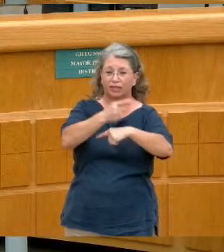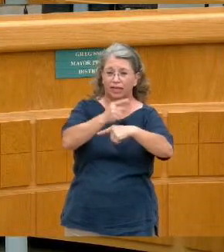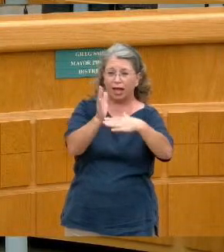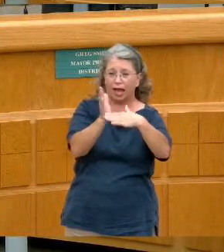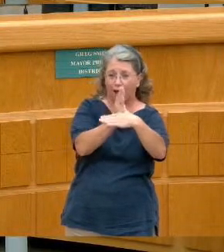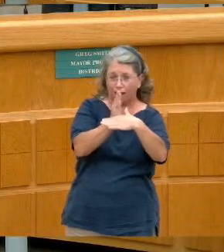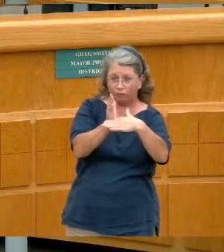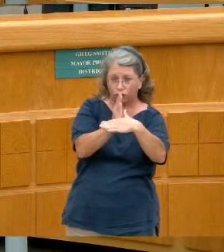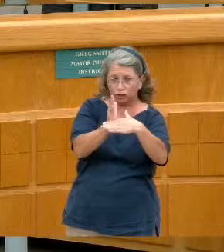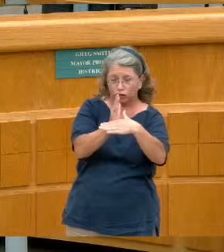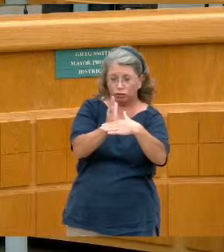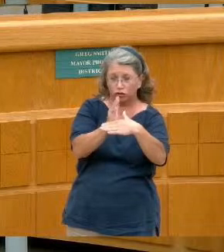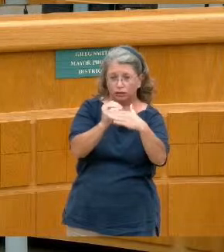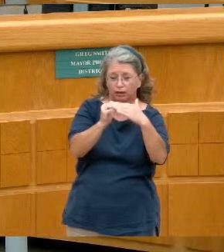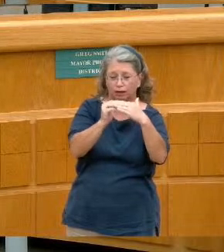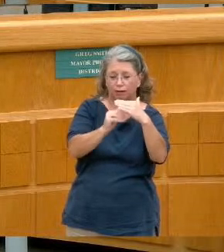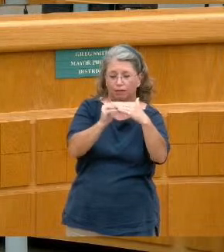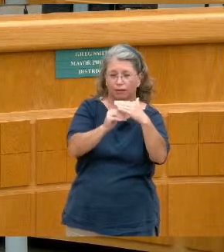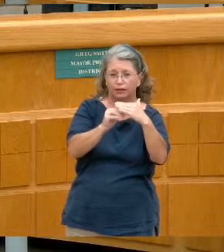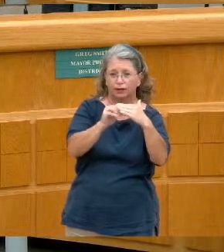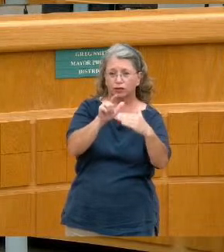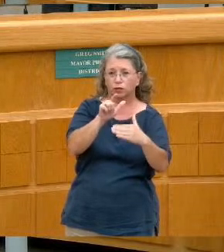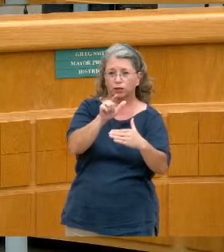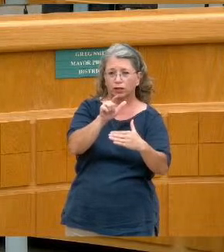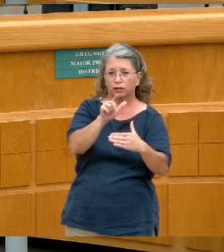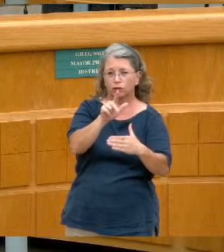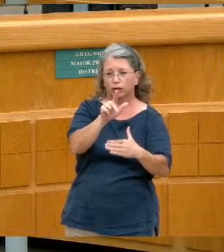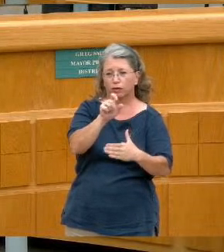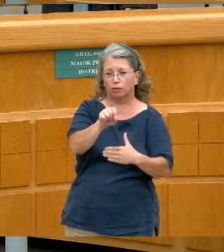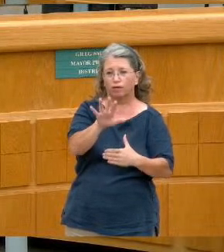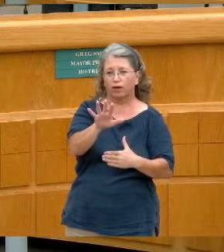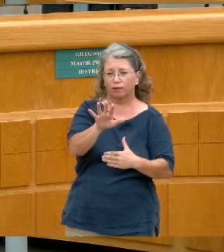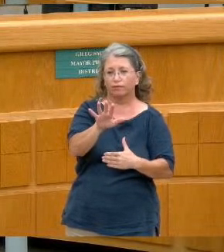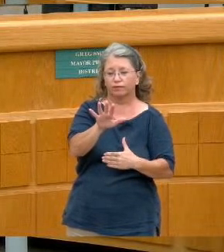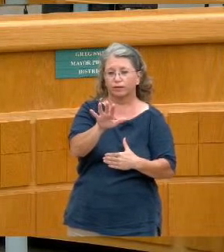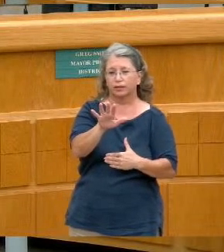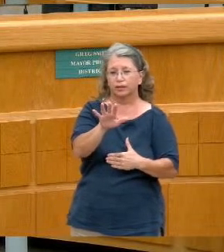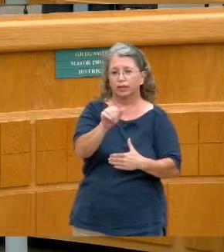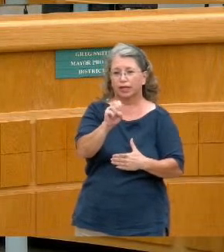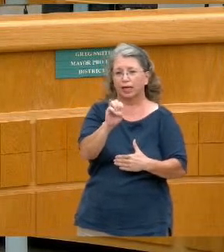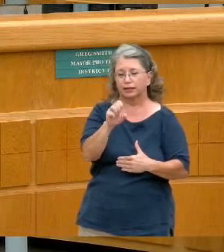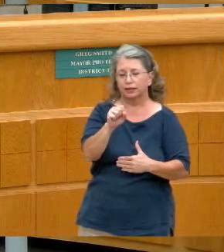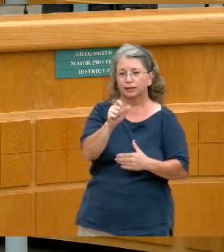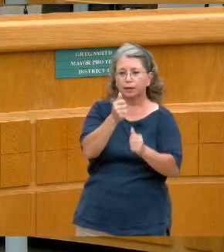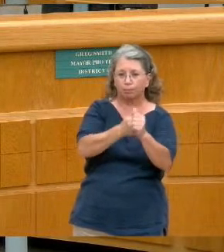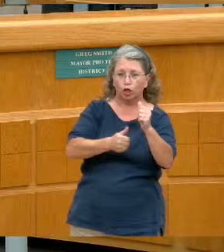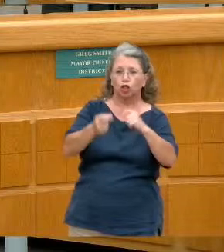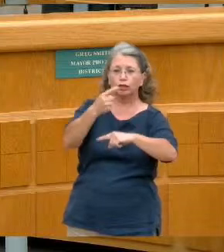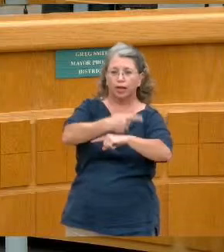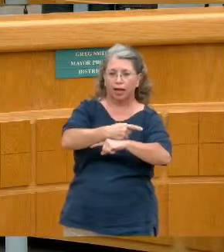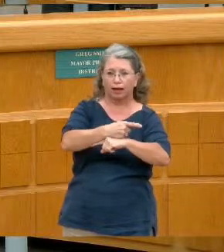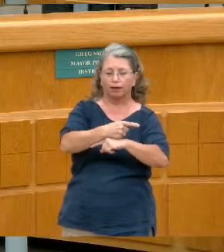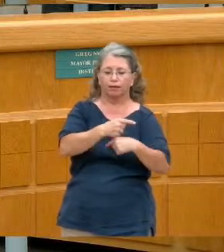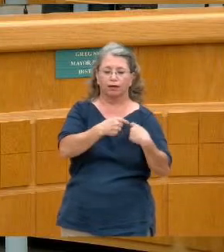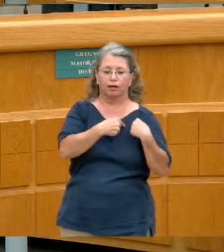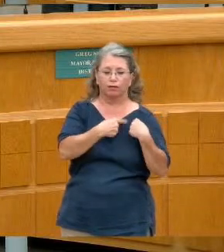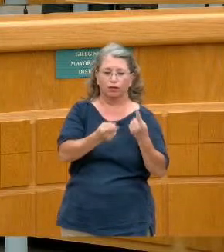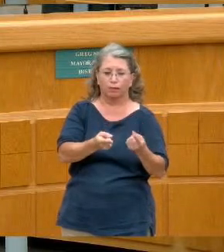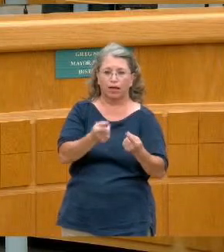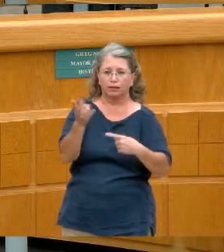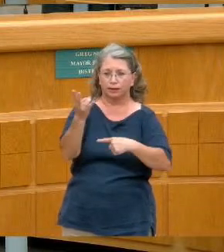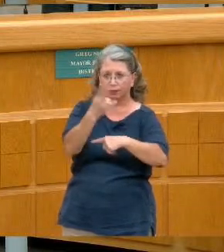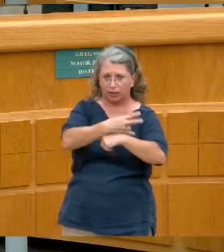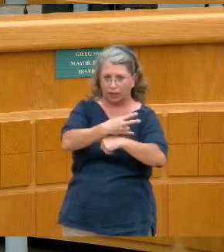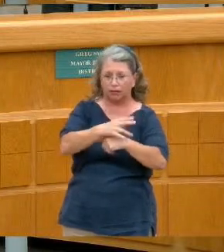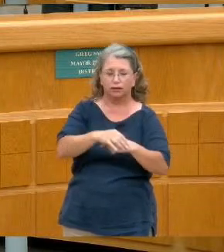of just under 24, 23.5 approximately, cases per day over the past 7 days that you can see